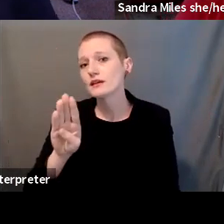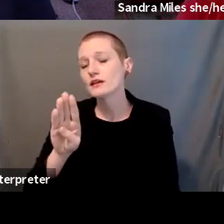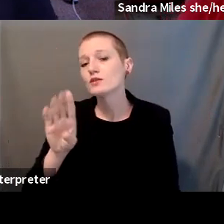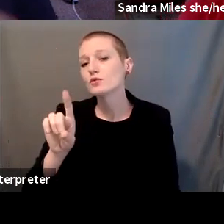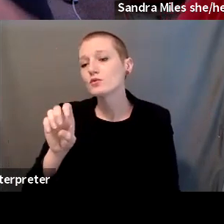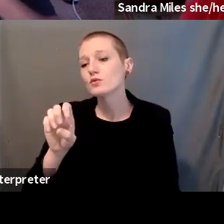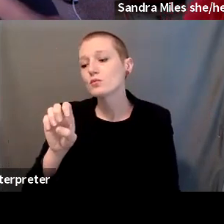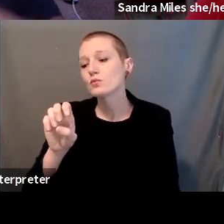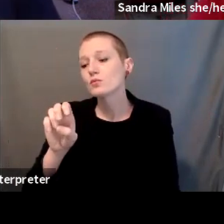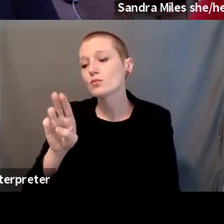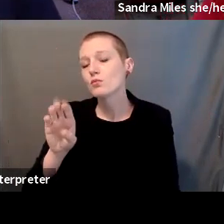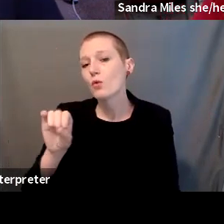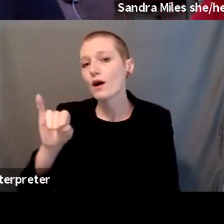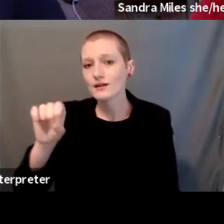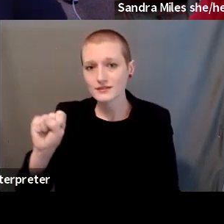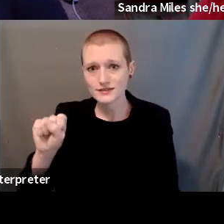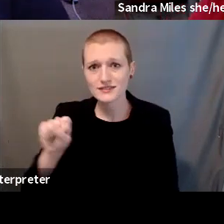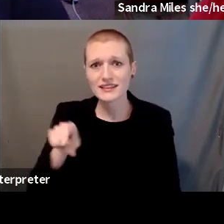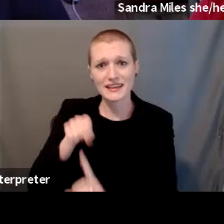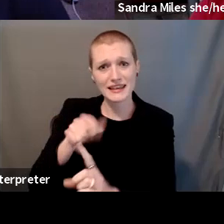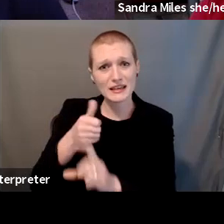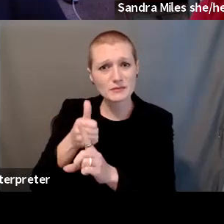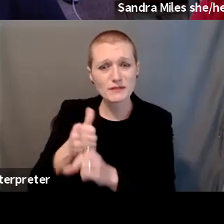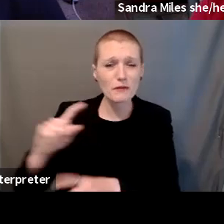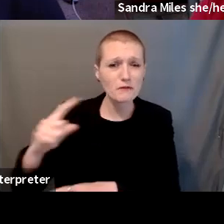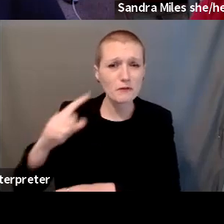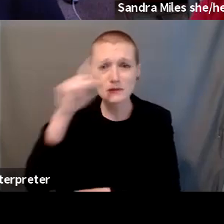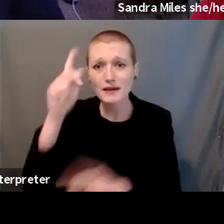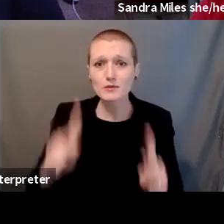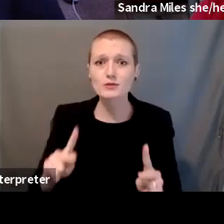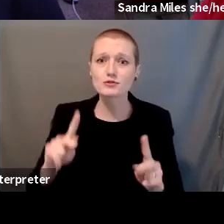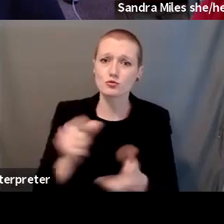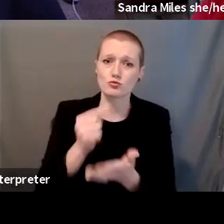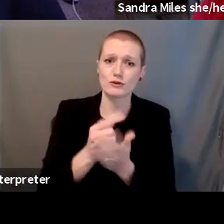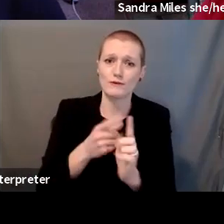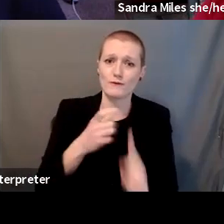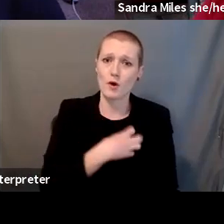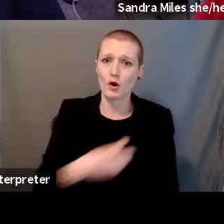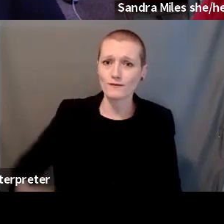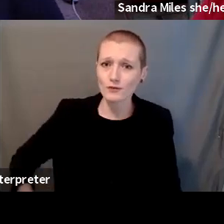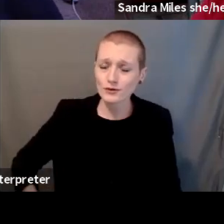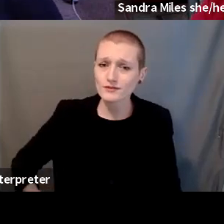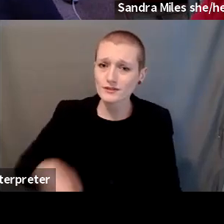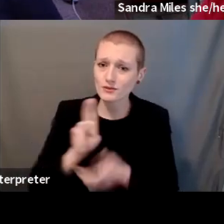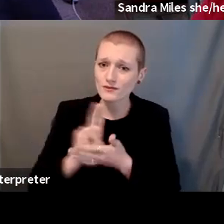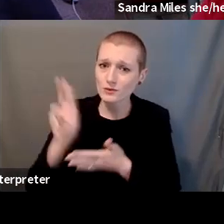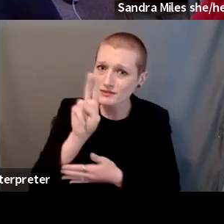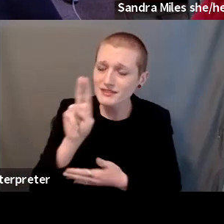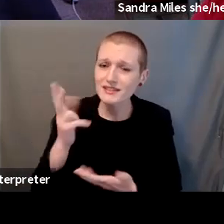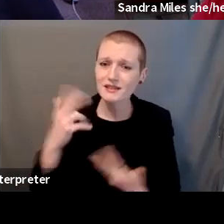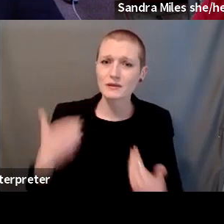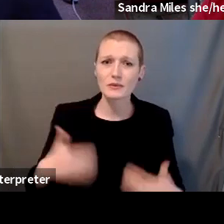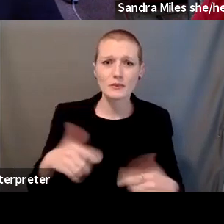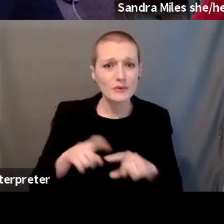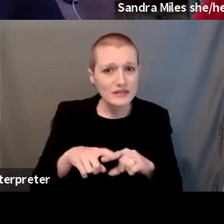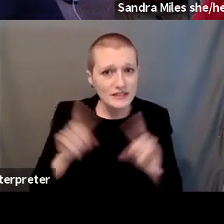intellectual capacity. He was the first Black to graduate from Harvard University. So, you know, it brings another whole spin on